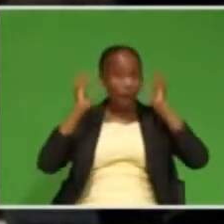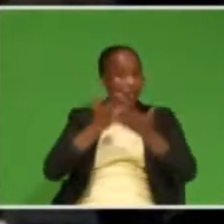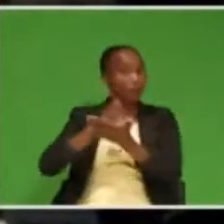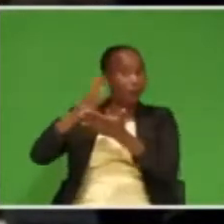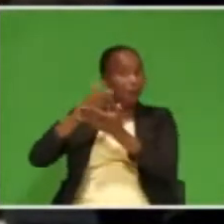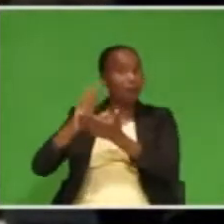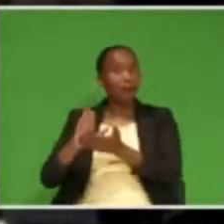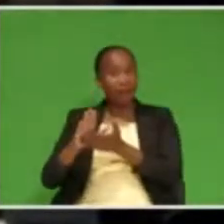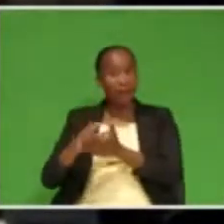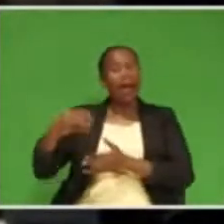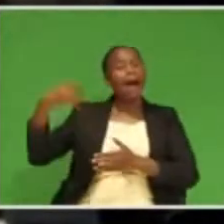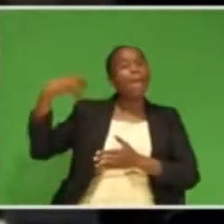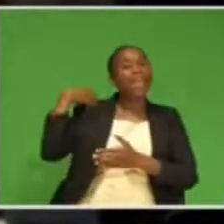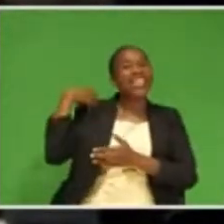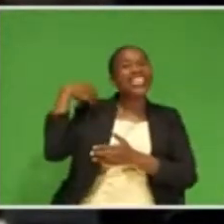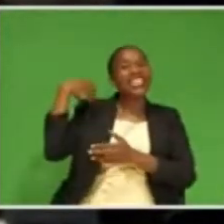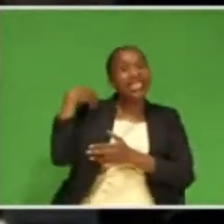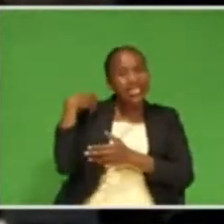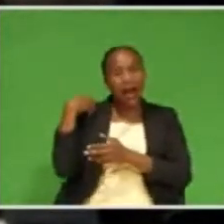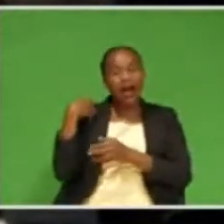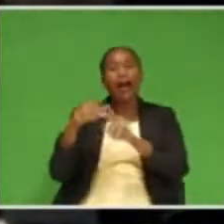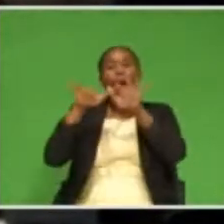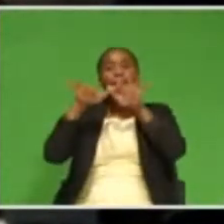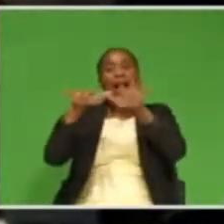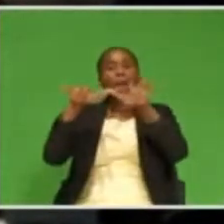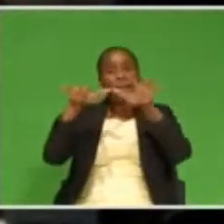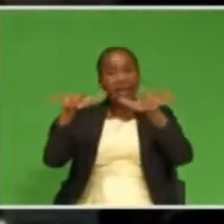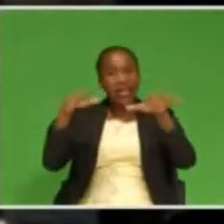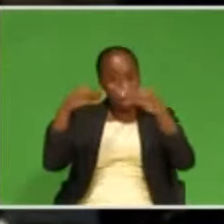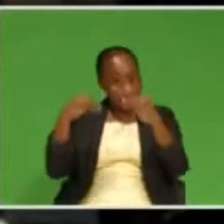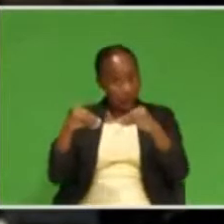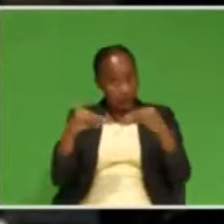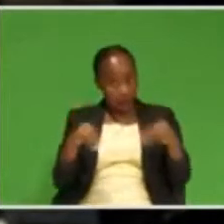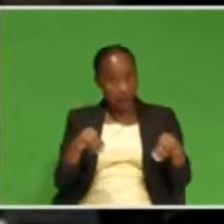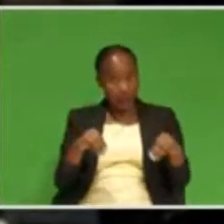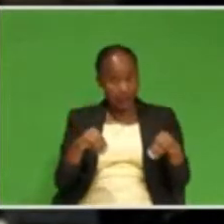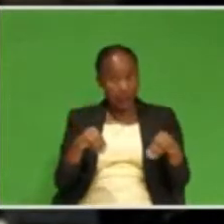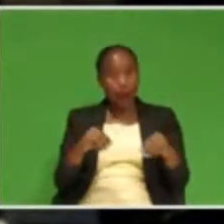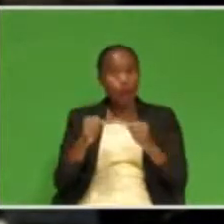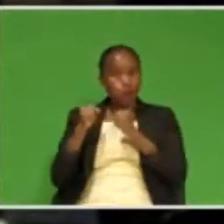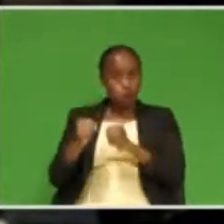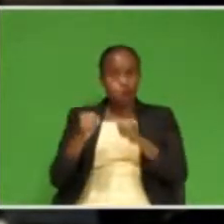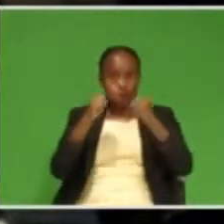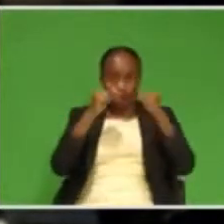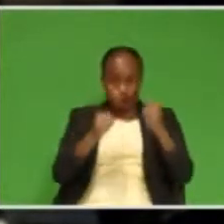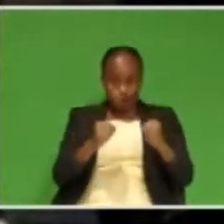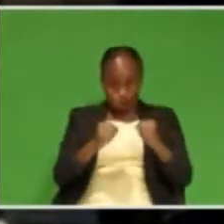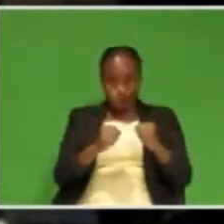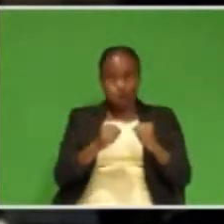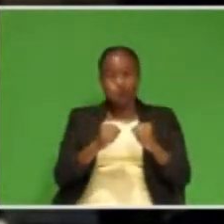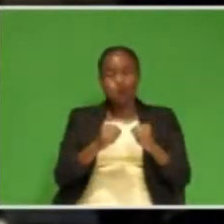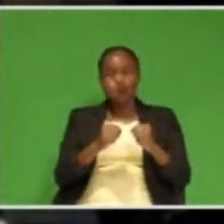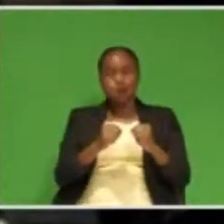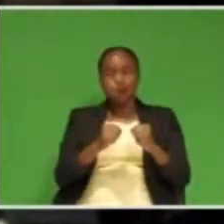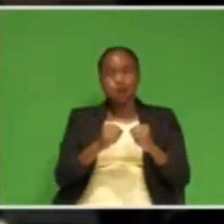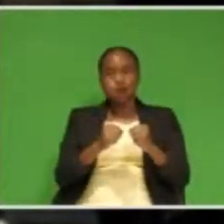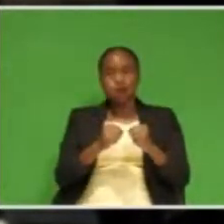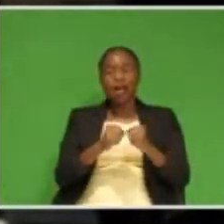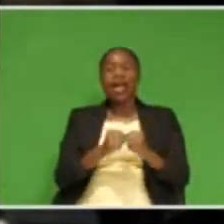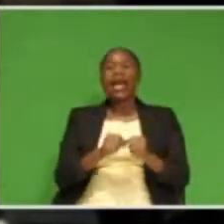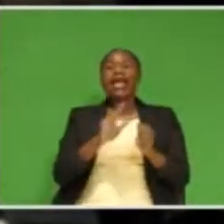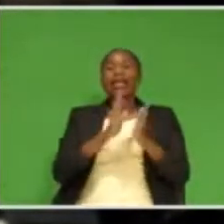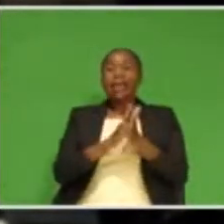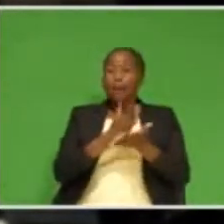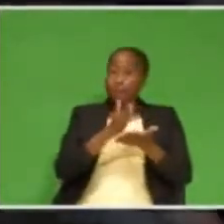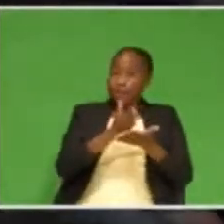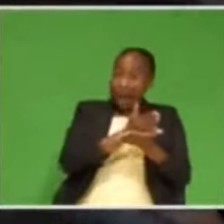the Minister of Public Enterprises will remain the shareholder representative